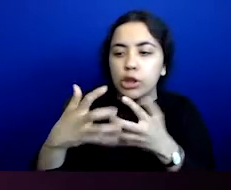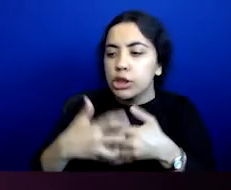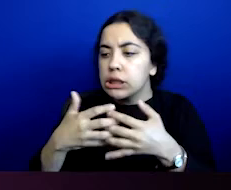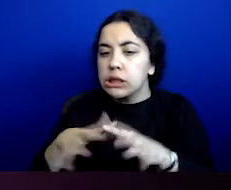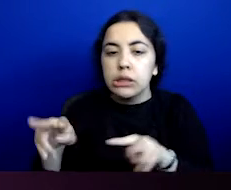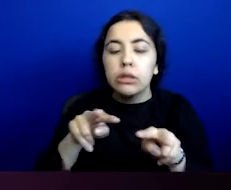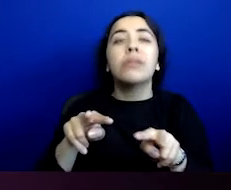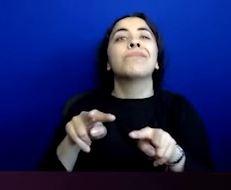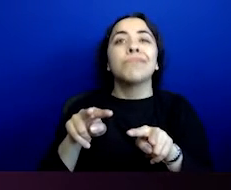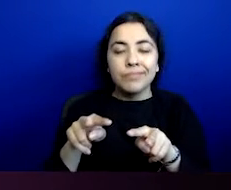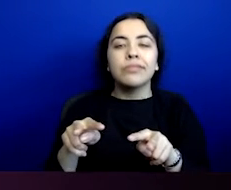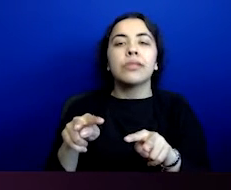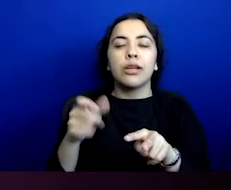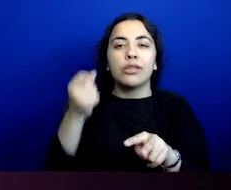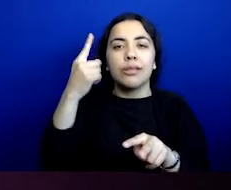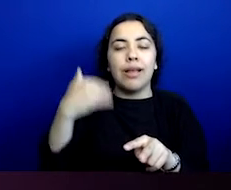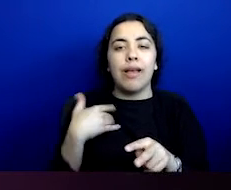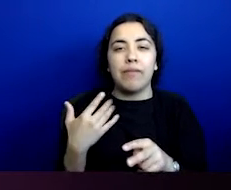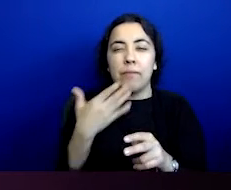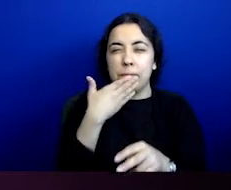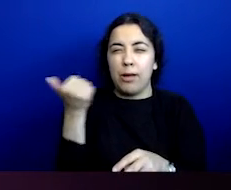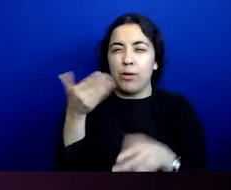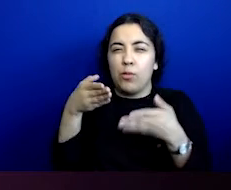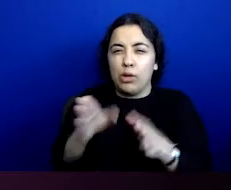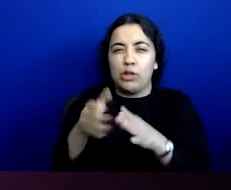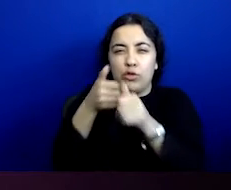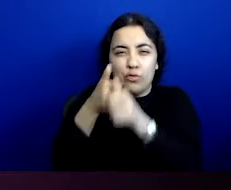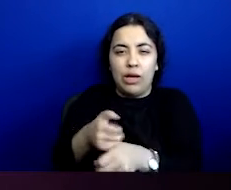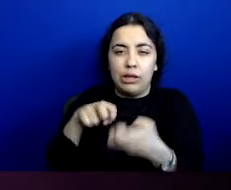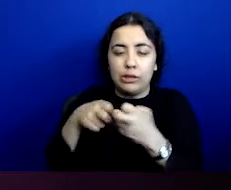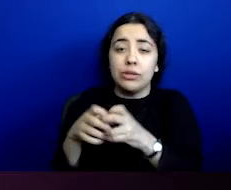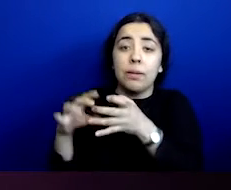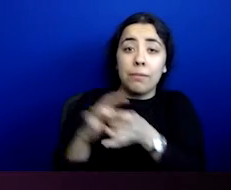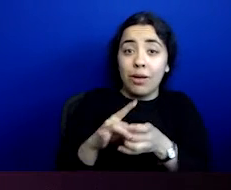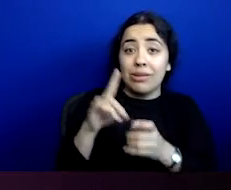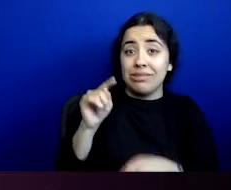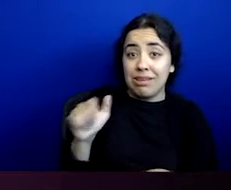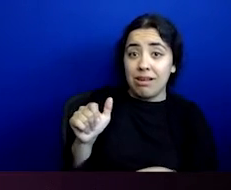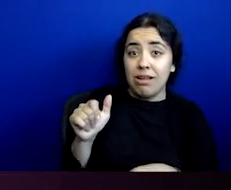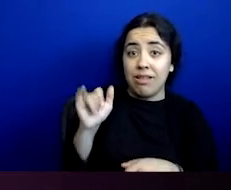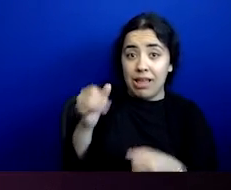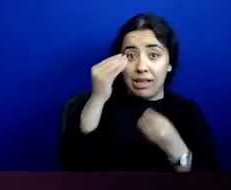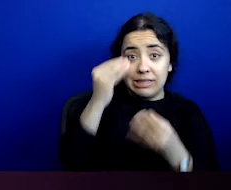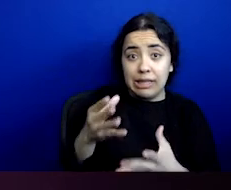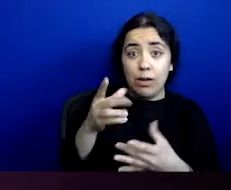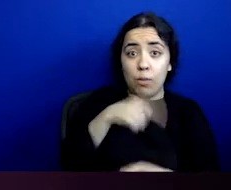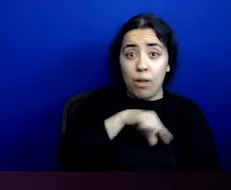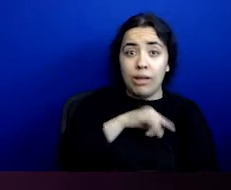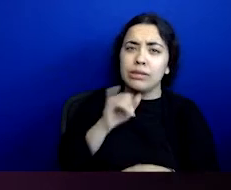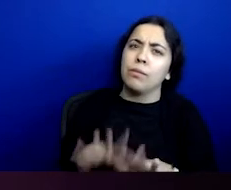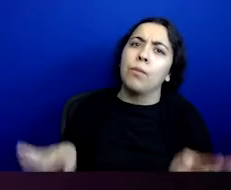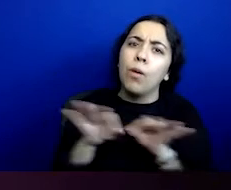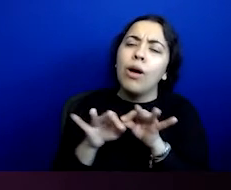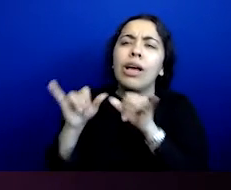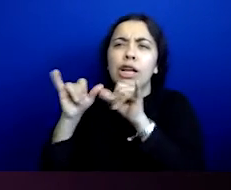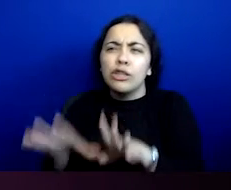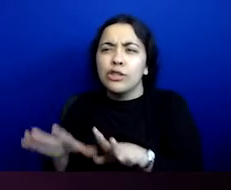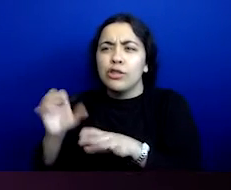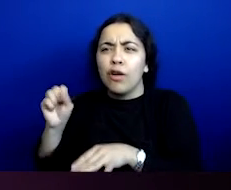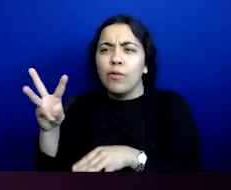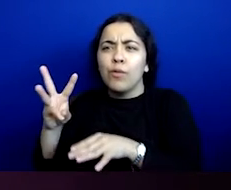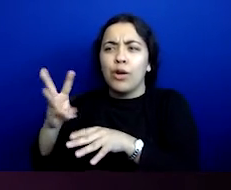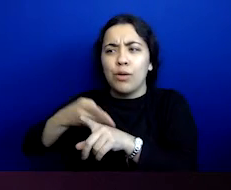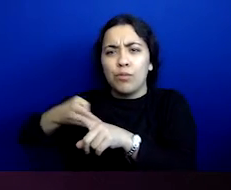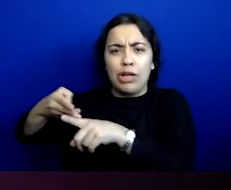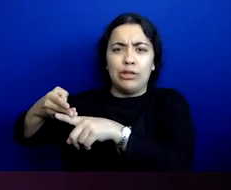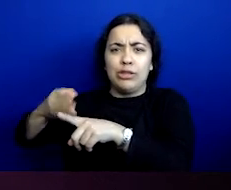we realized is that there needed to be a better way to track issues around data. Data quality is becoming really important. And while engineers and software practitioners